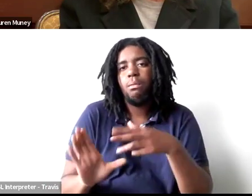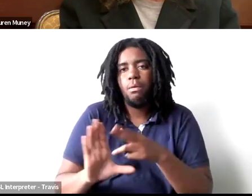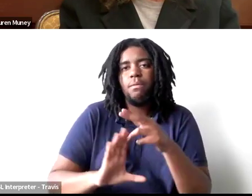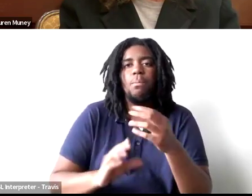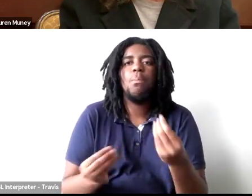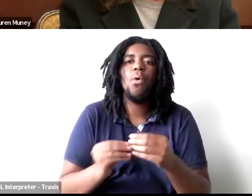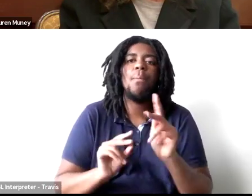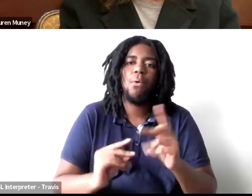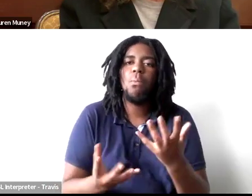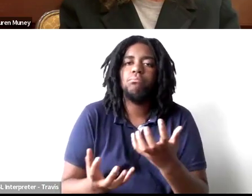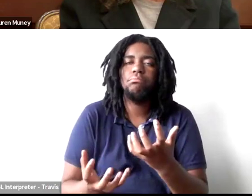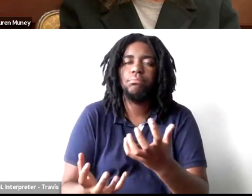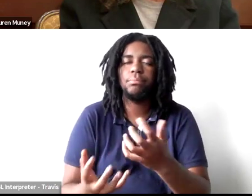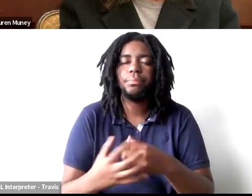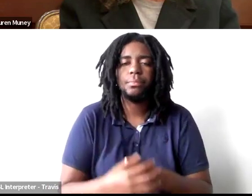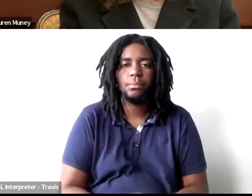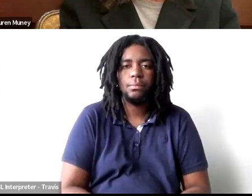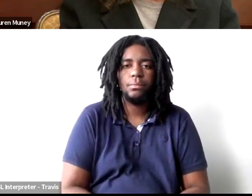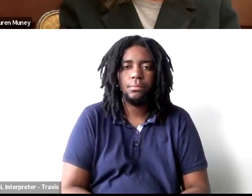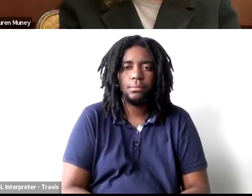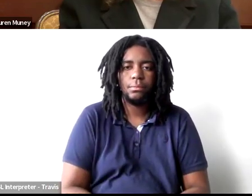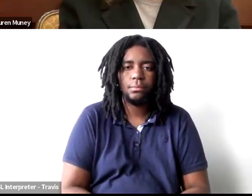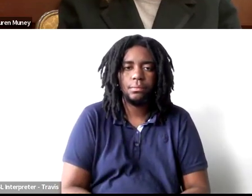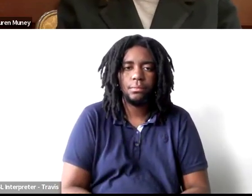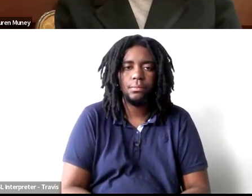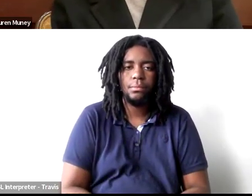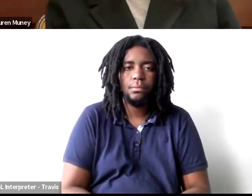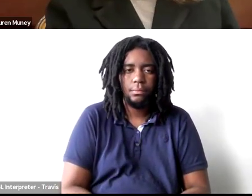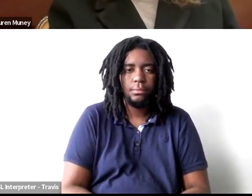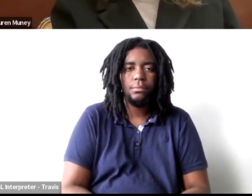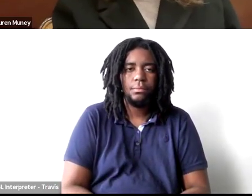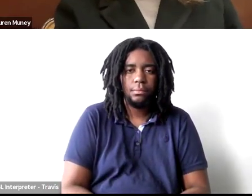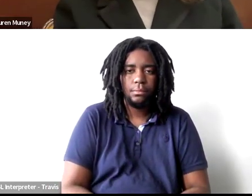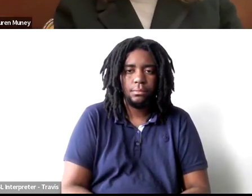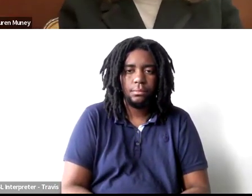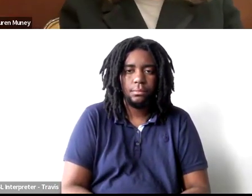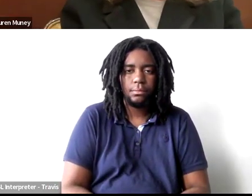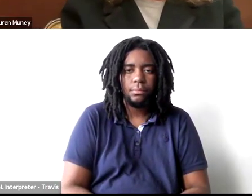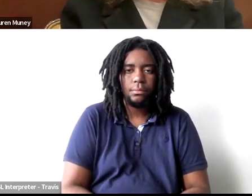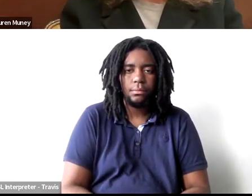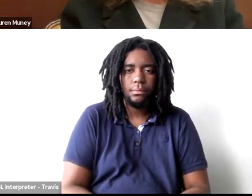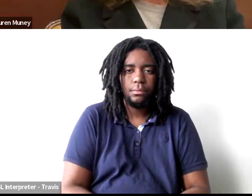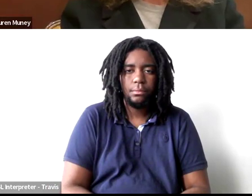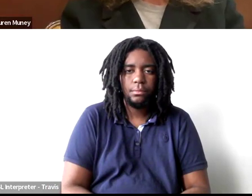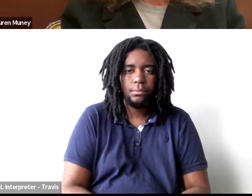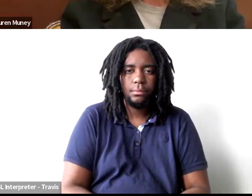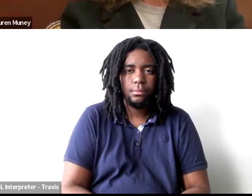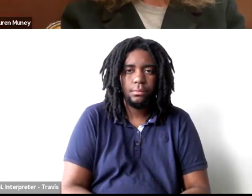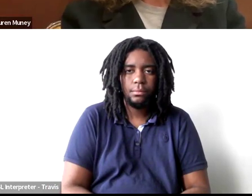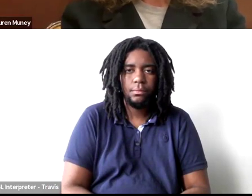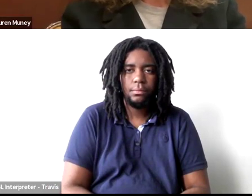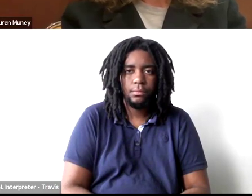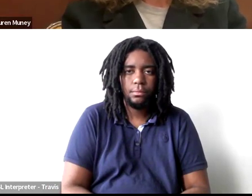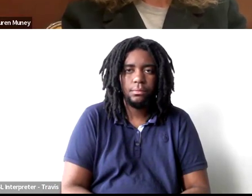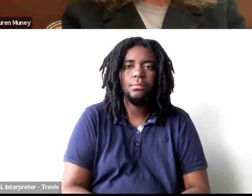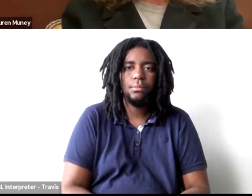like, it would be sort of fancy and wonderful to have it.